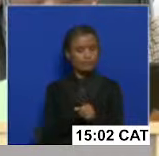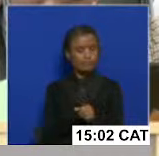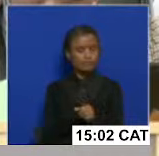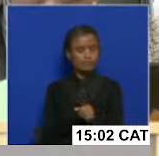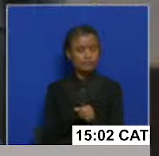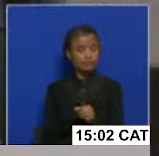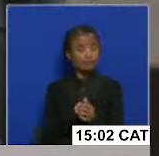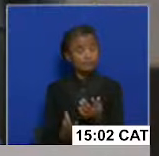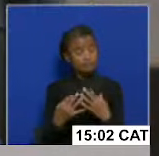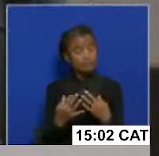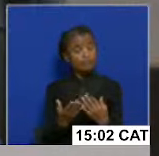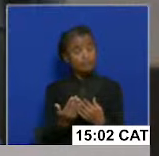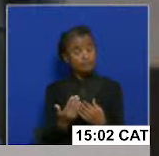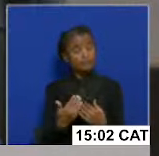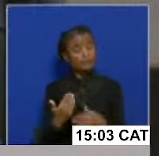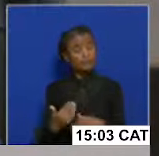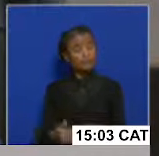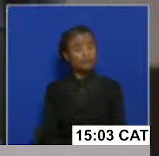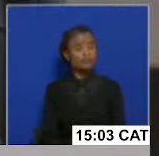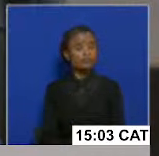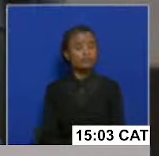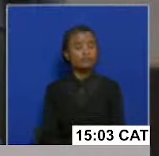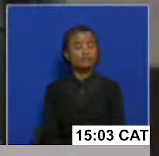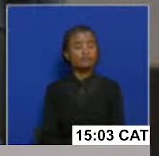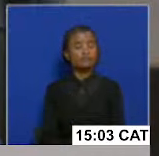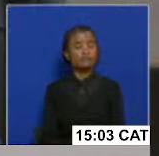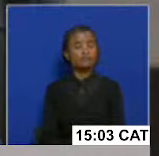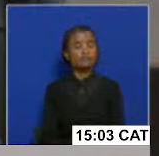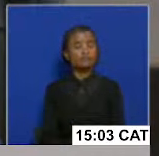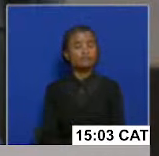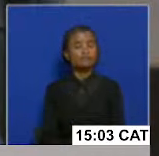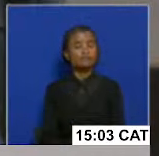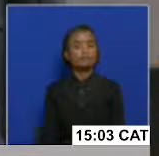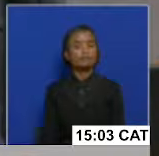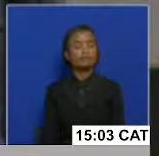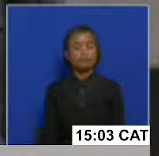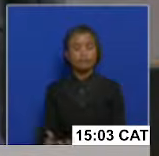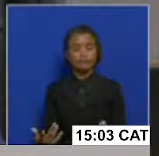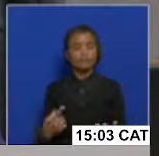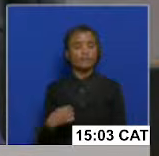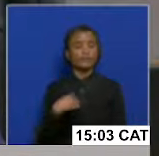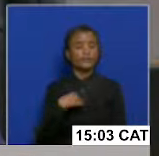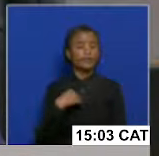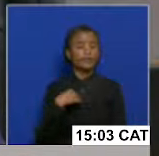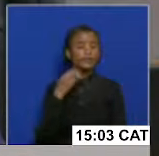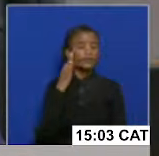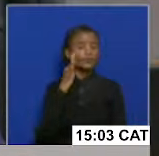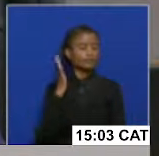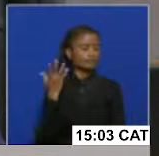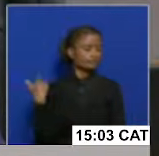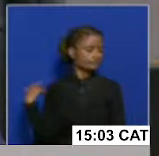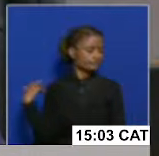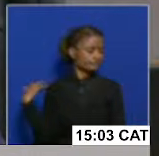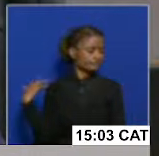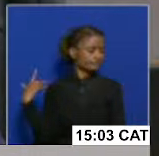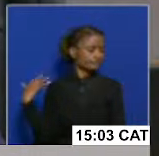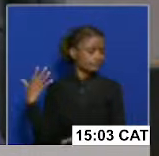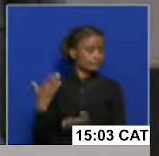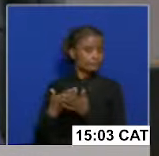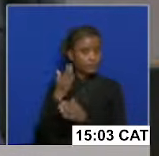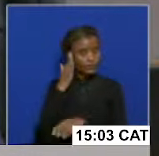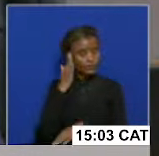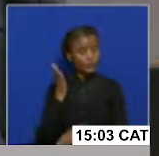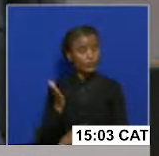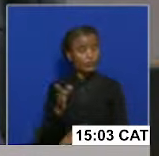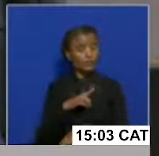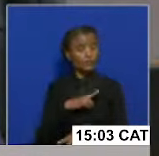He gave you Okay, info? I think yes, I knew him for a long time, so that even when he gave this information,